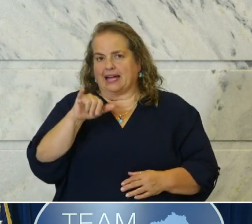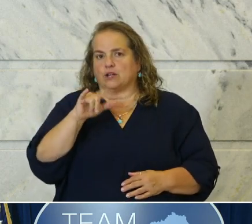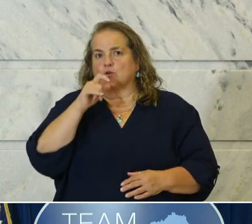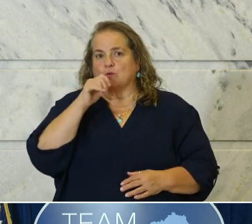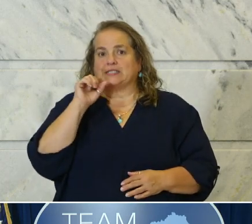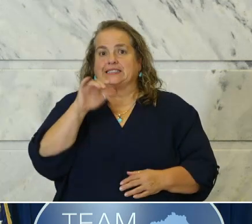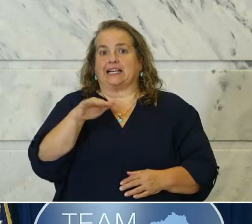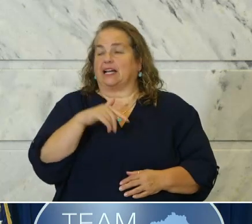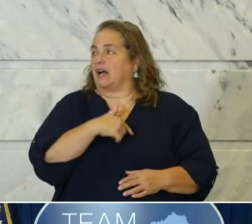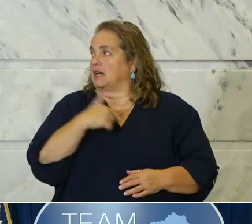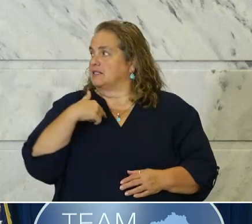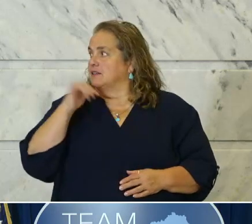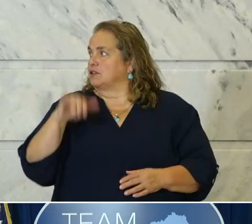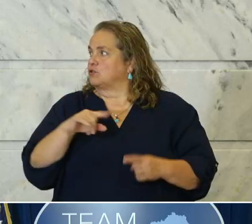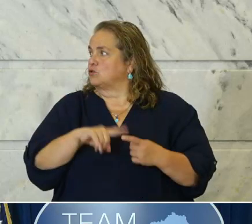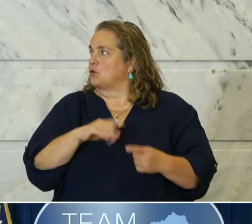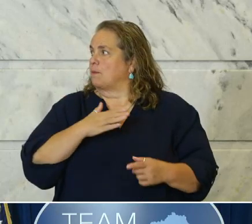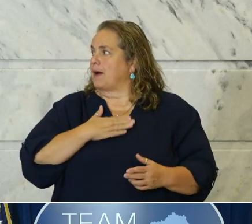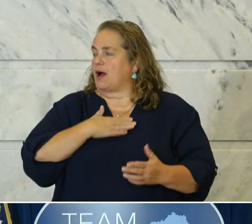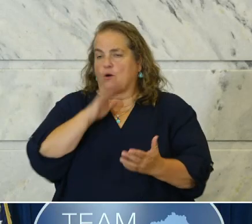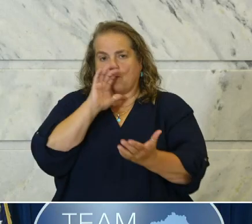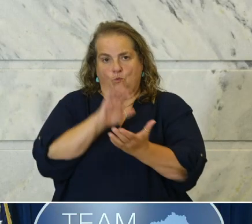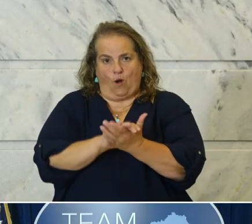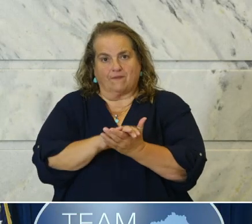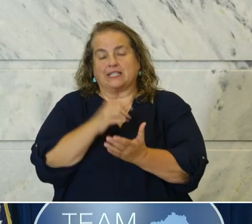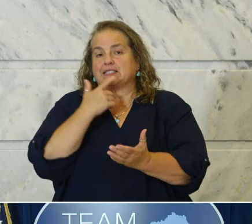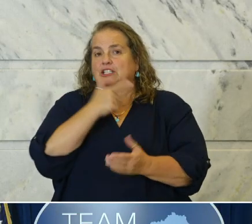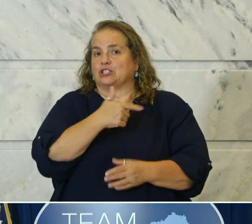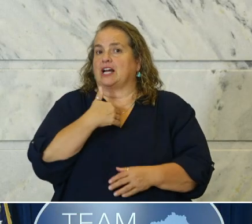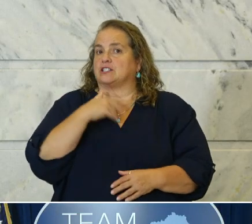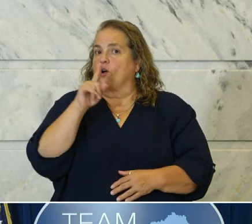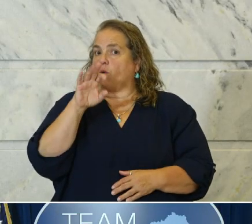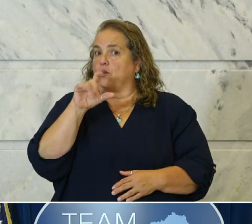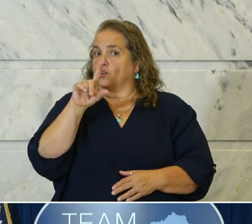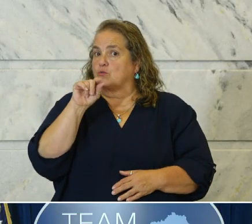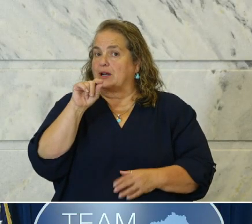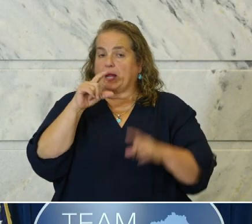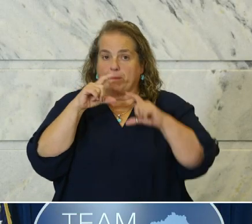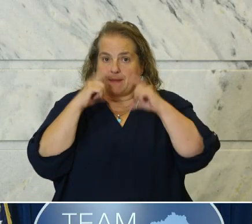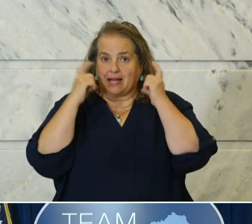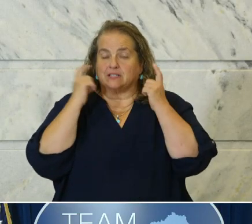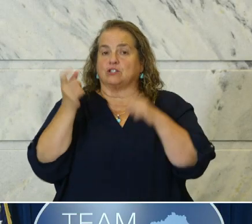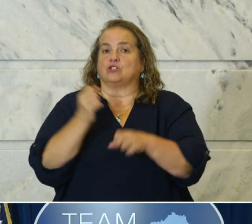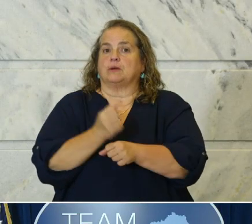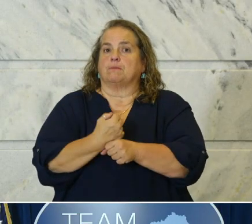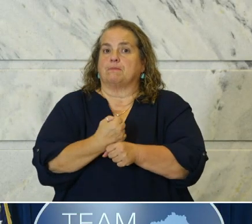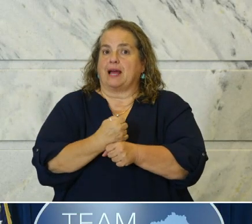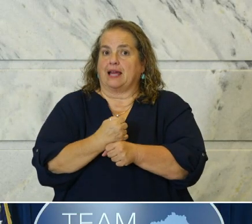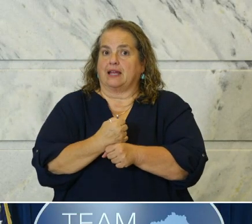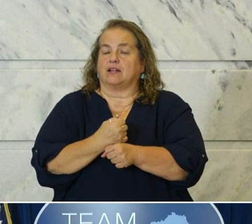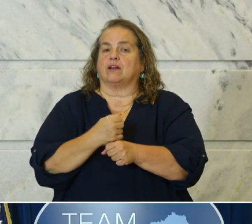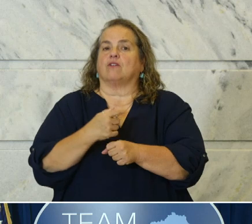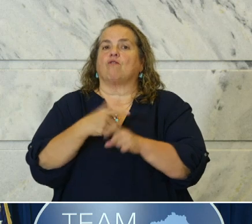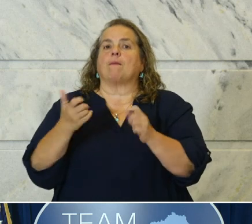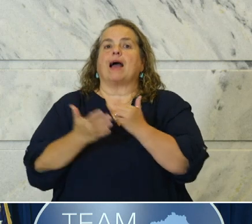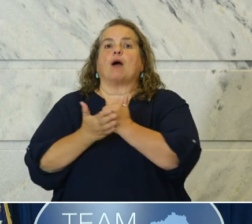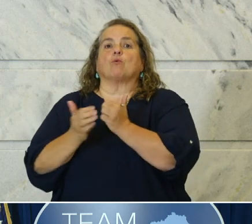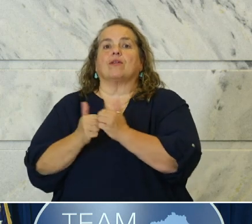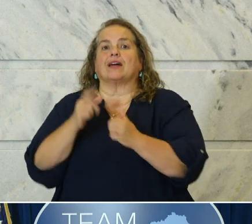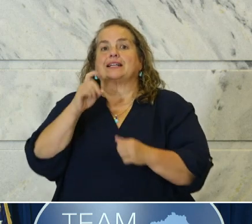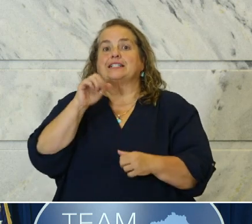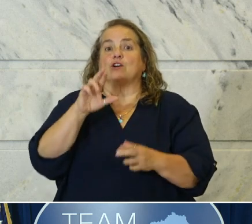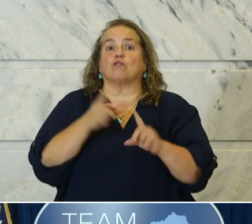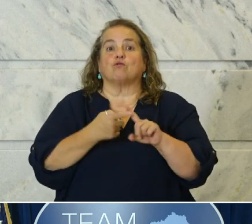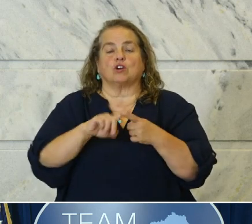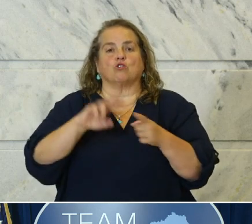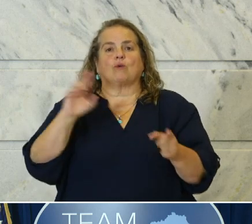this to my wife, saying she has 120 masks that she's made with some help from a dear friend, ready to